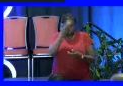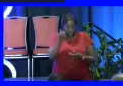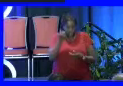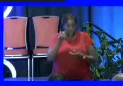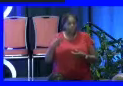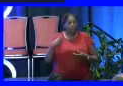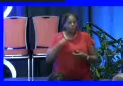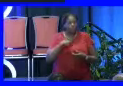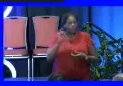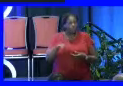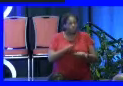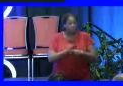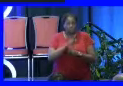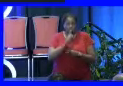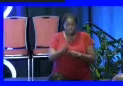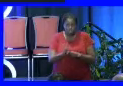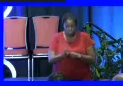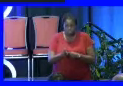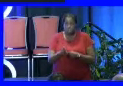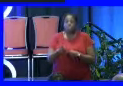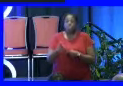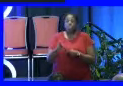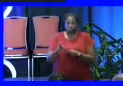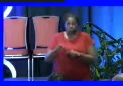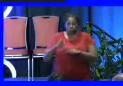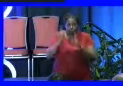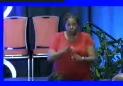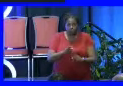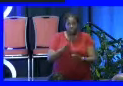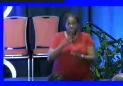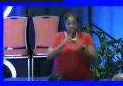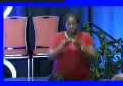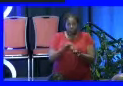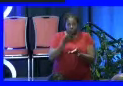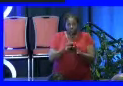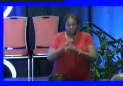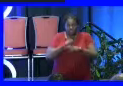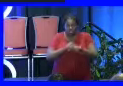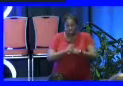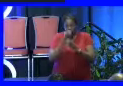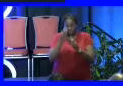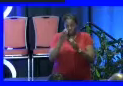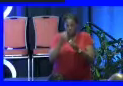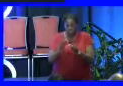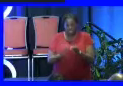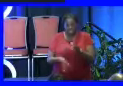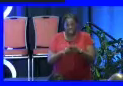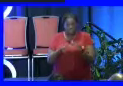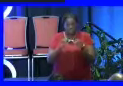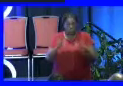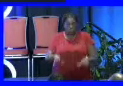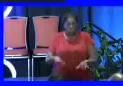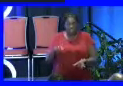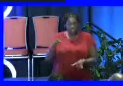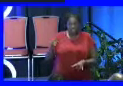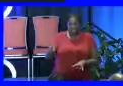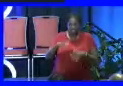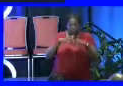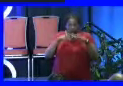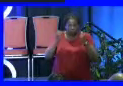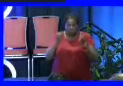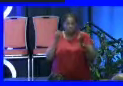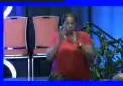that we need to make sure that at the end of the day, the Department of Economic Security information is in there because they said they're tired of waiting in